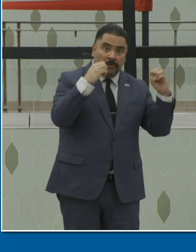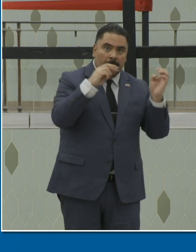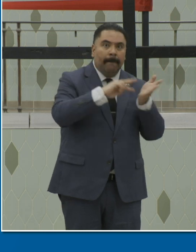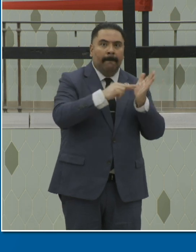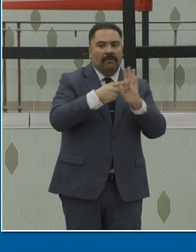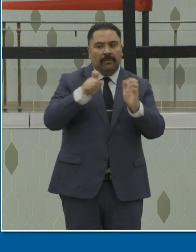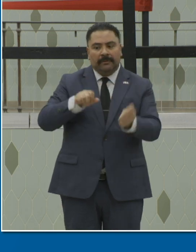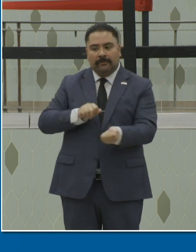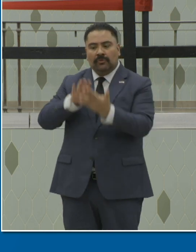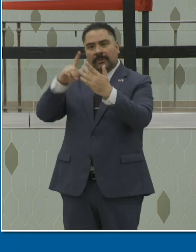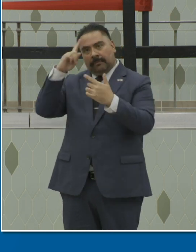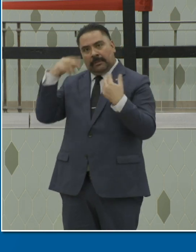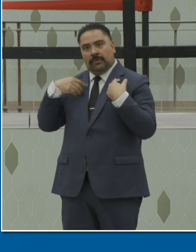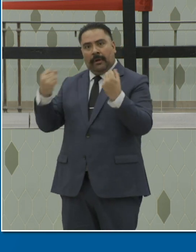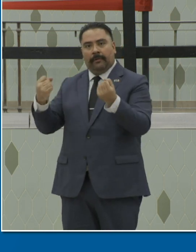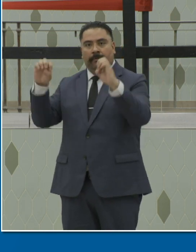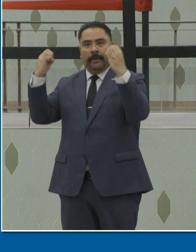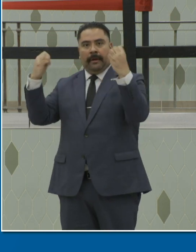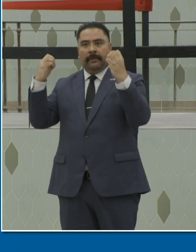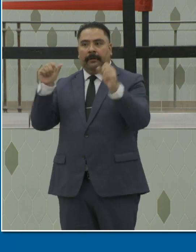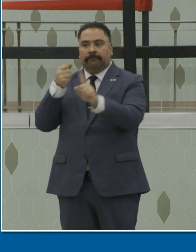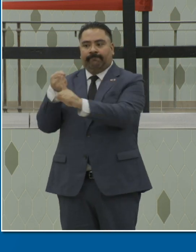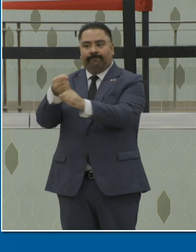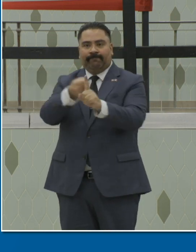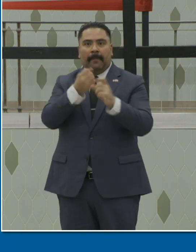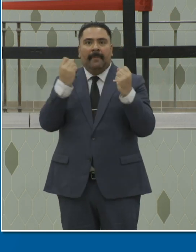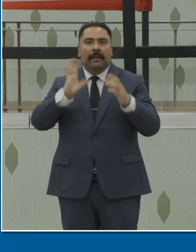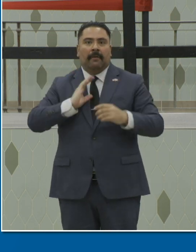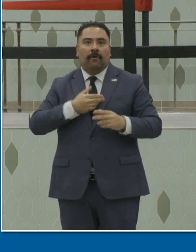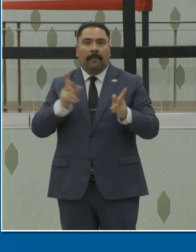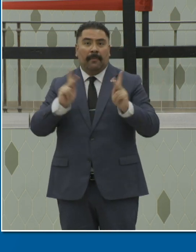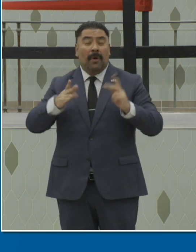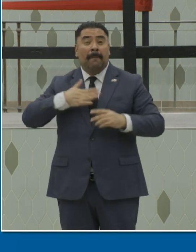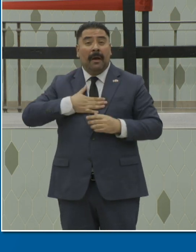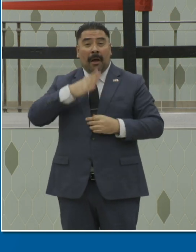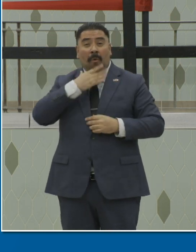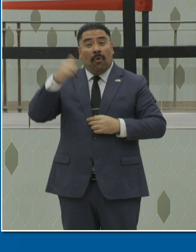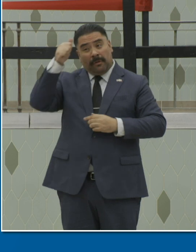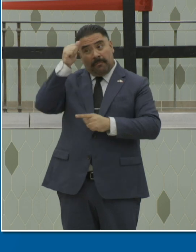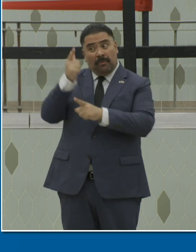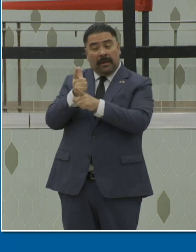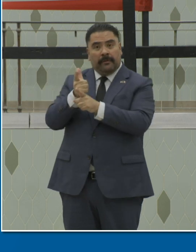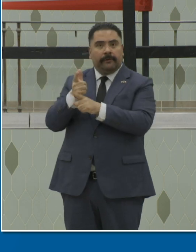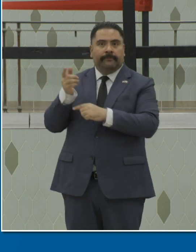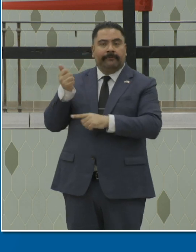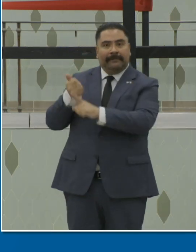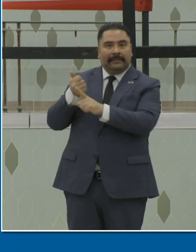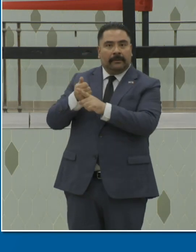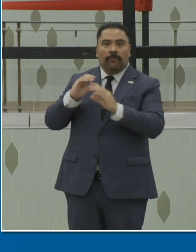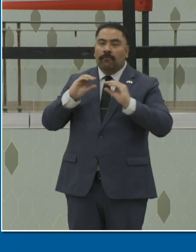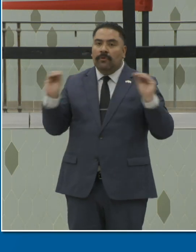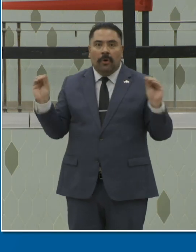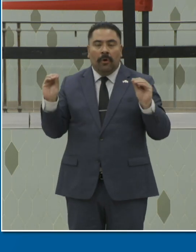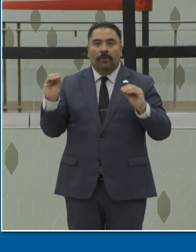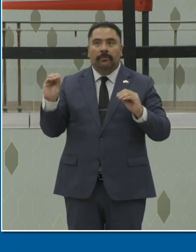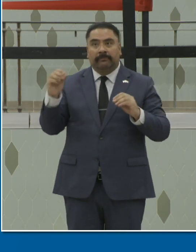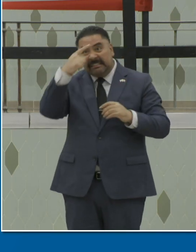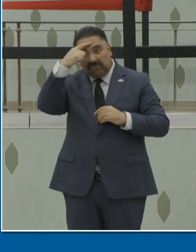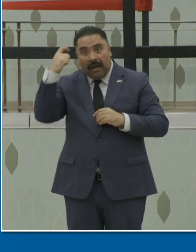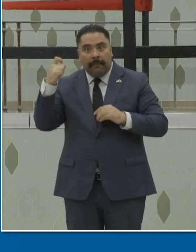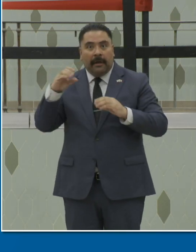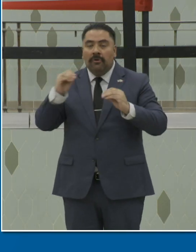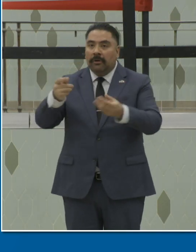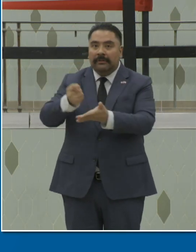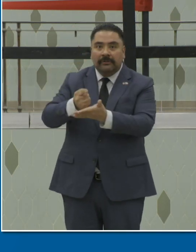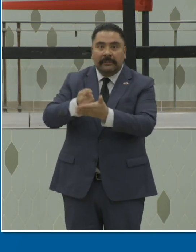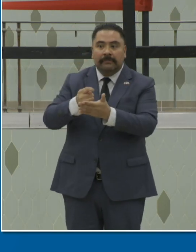the mental health crises that affects many of our people. I had an older brother who had untreated trauma and died addicted and unhoused.